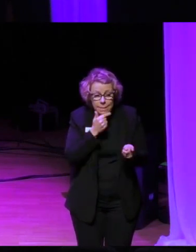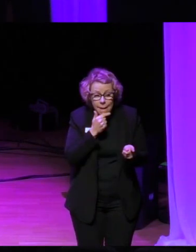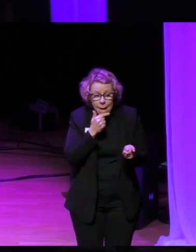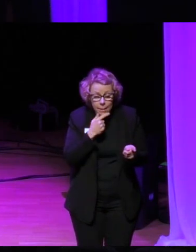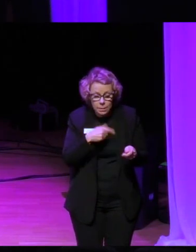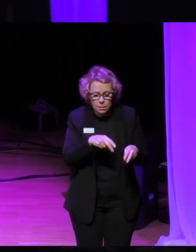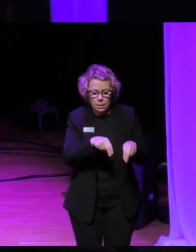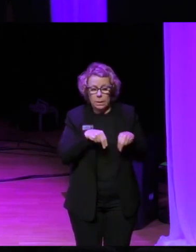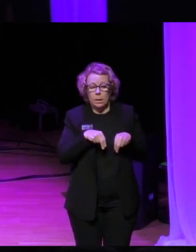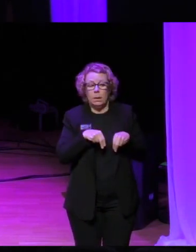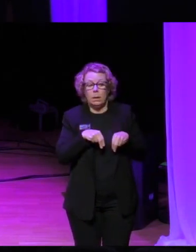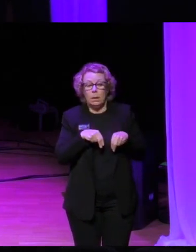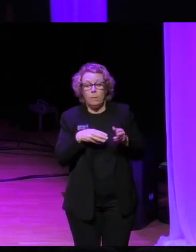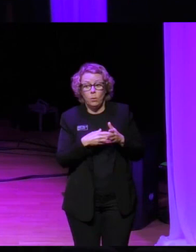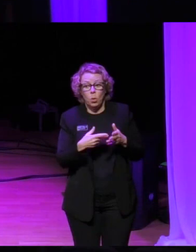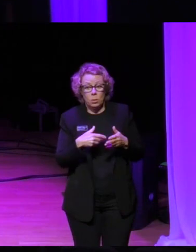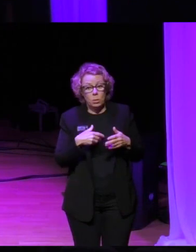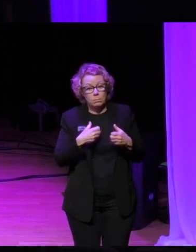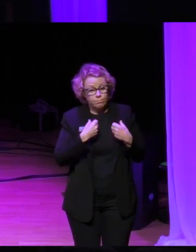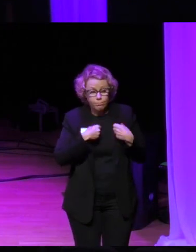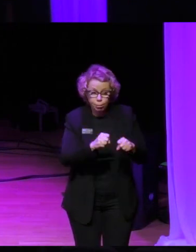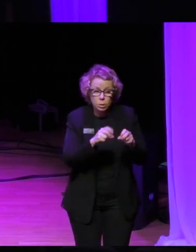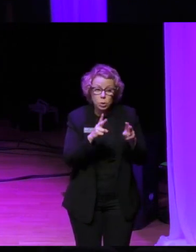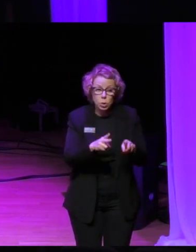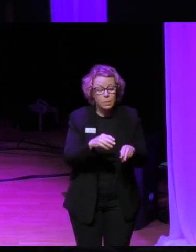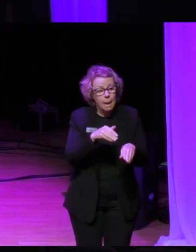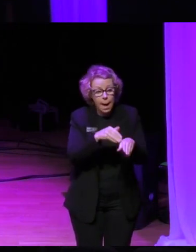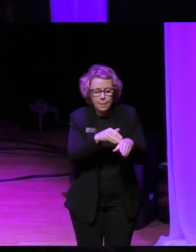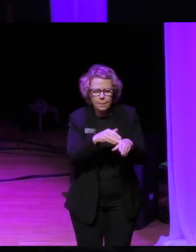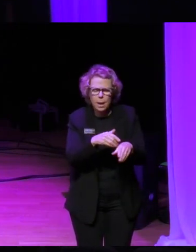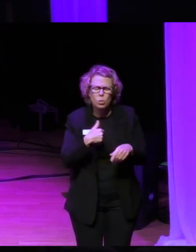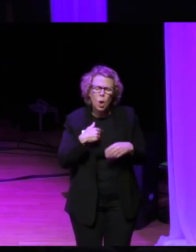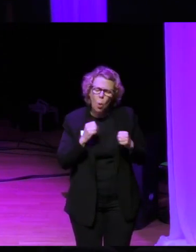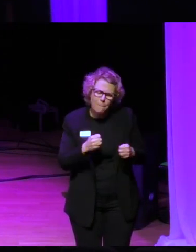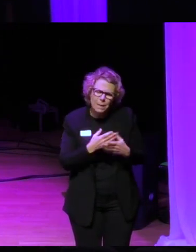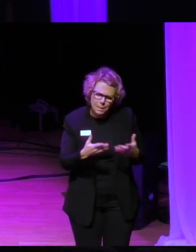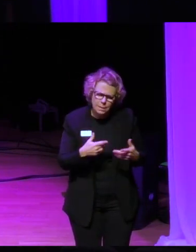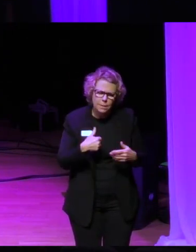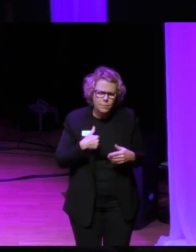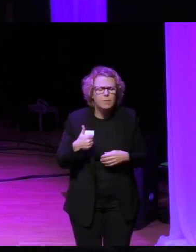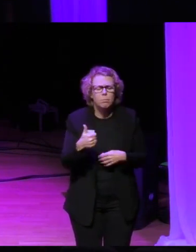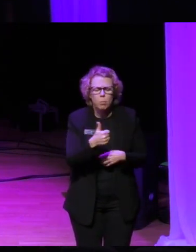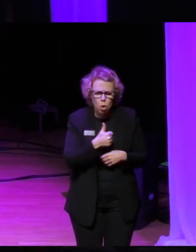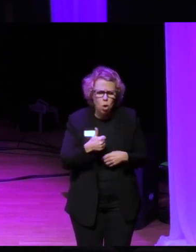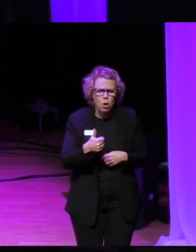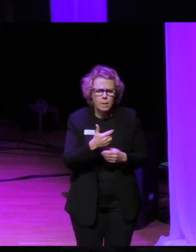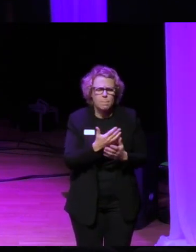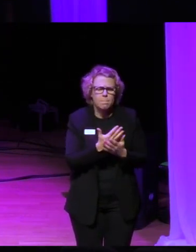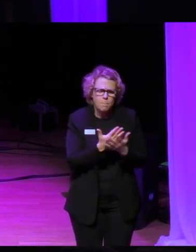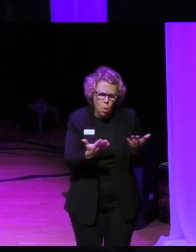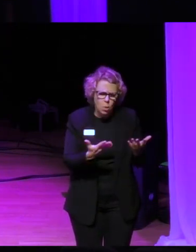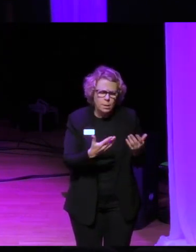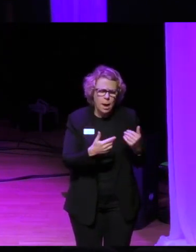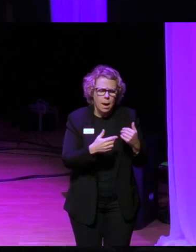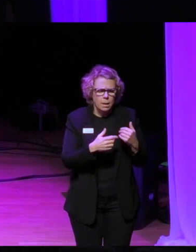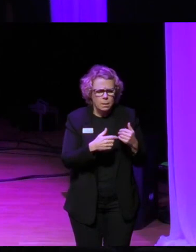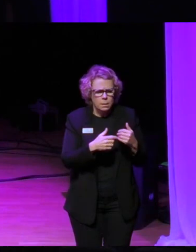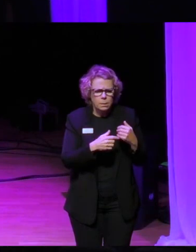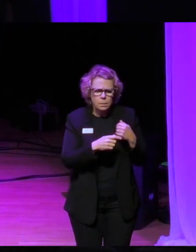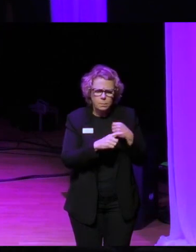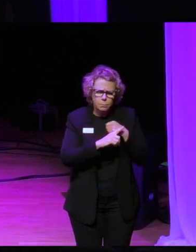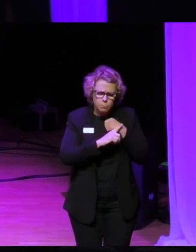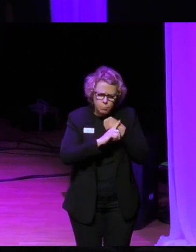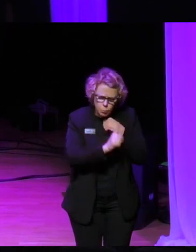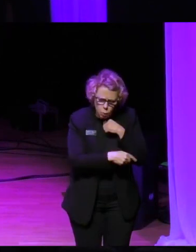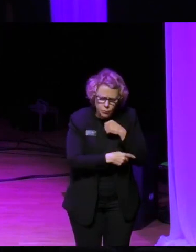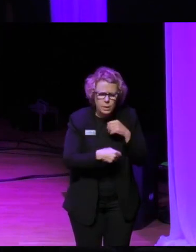country where there's not a lot of legal services, who might be able to give their services and donate their time. So we need more than just